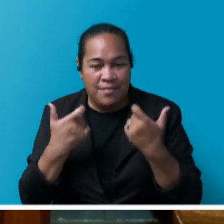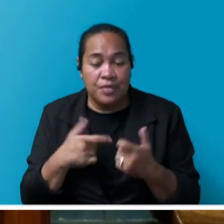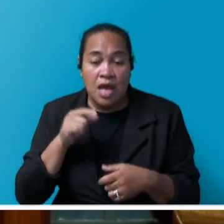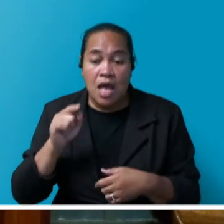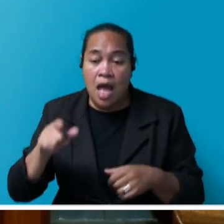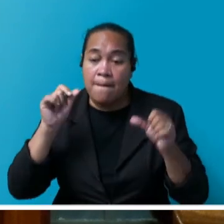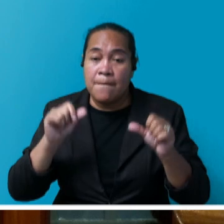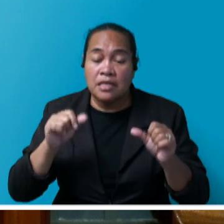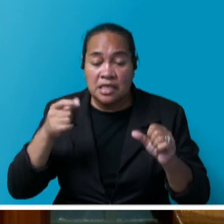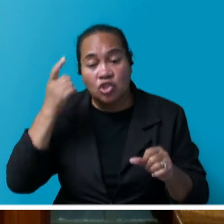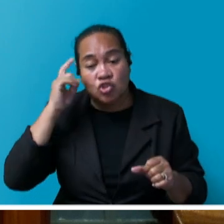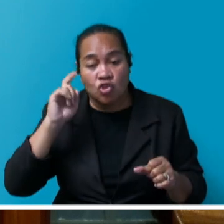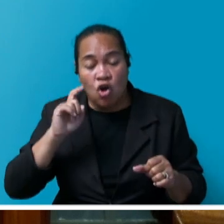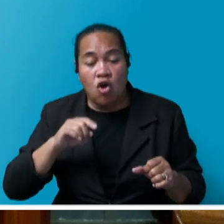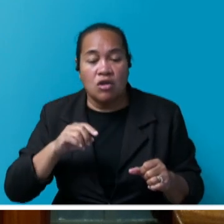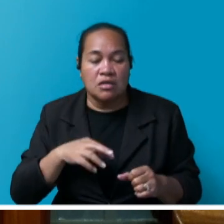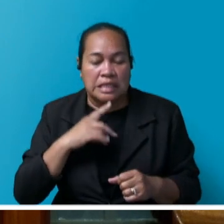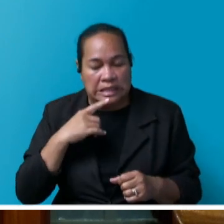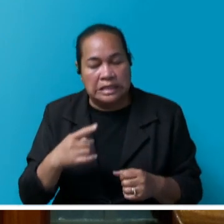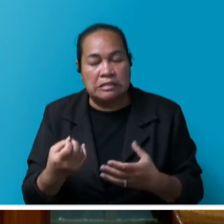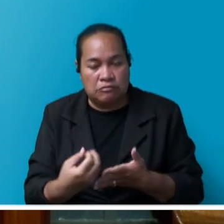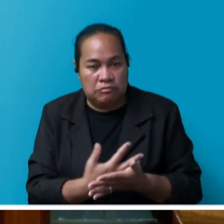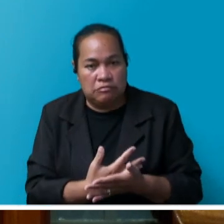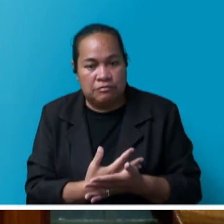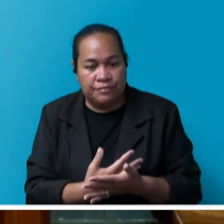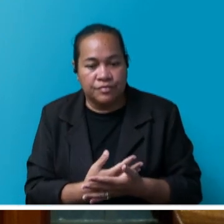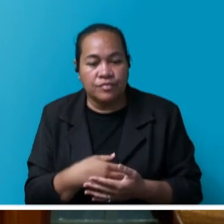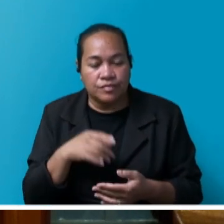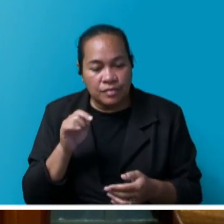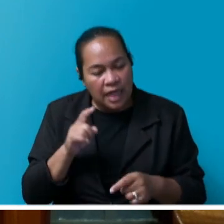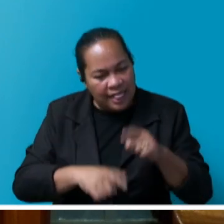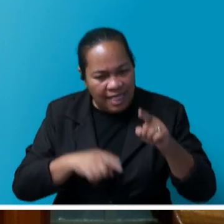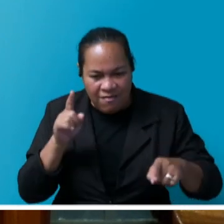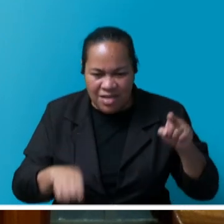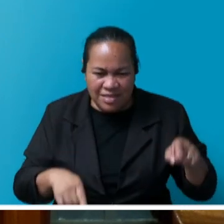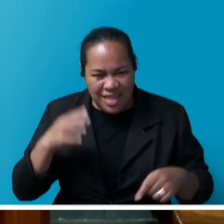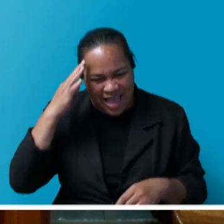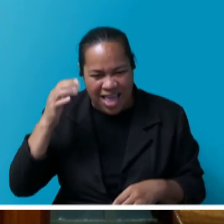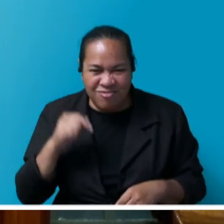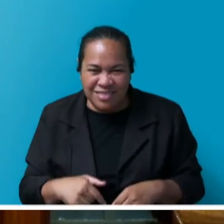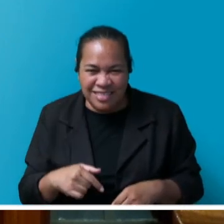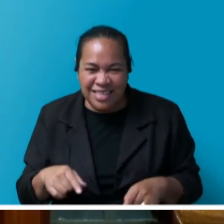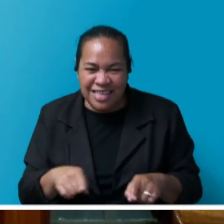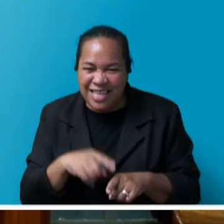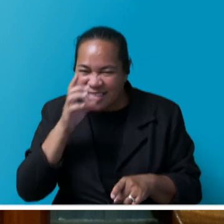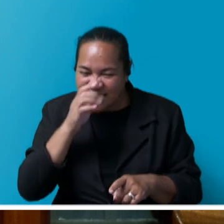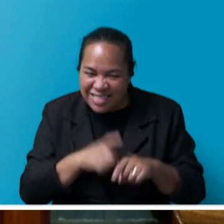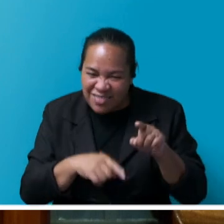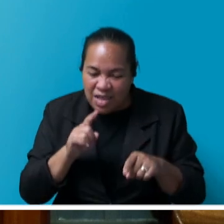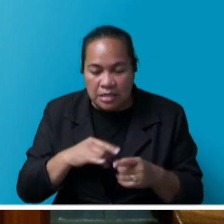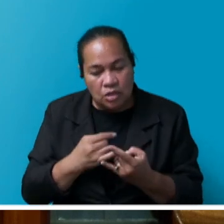unity and inclusivity resonates deeply. In a diverse nation like ours, inclusivity is not just a value, it is a